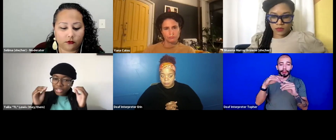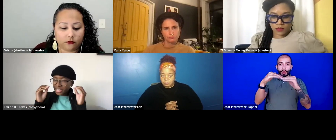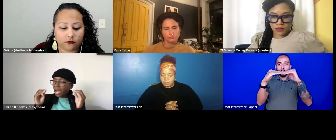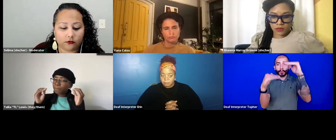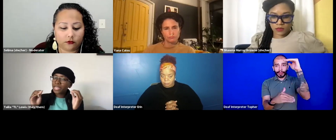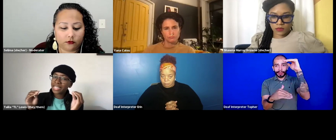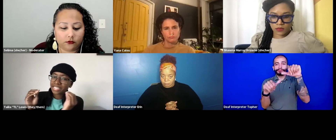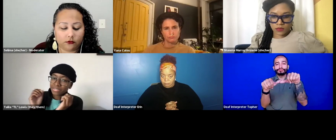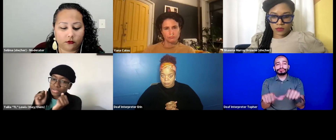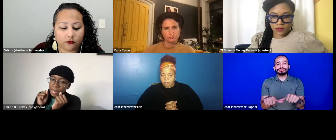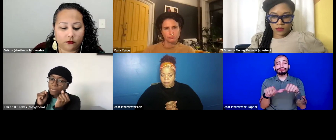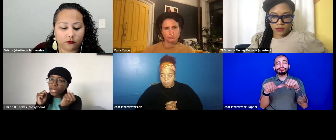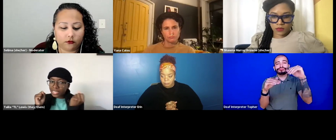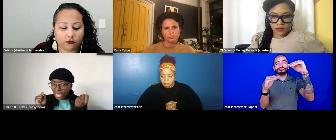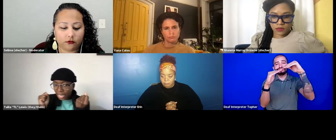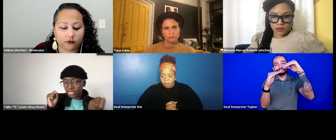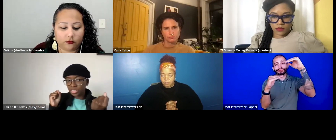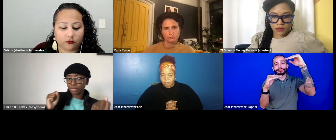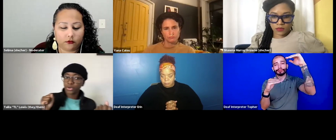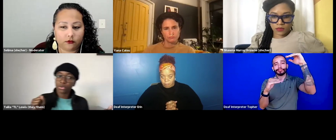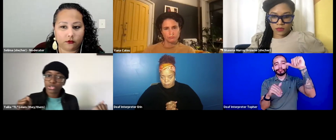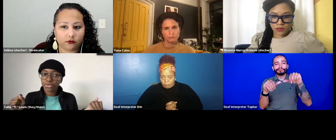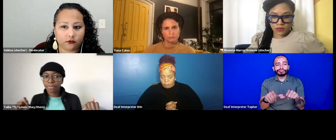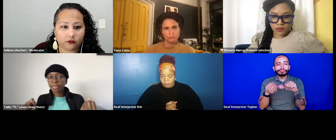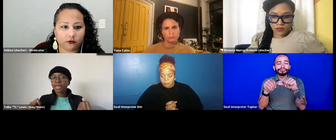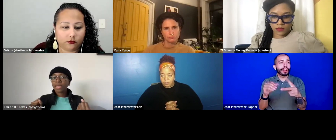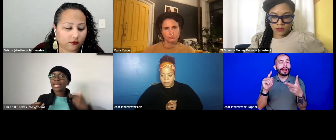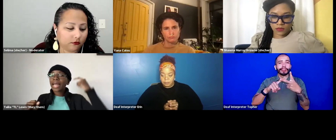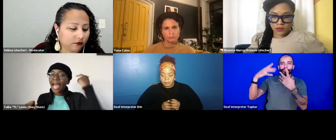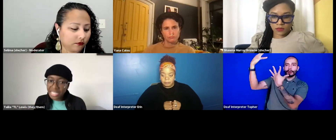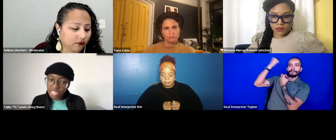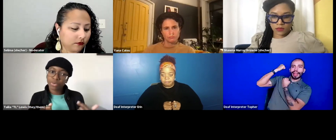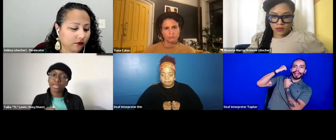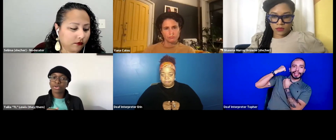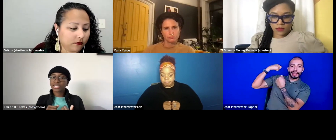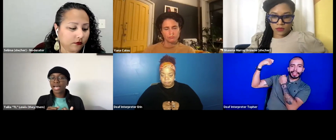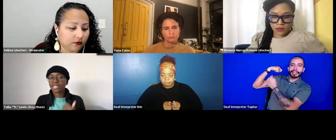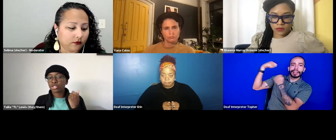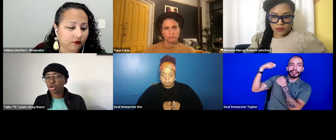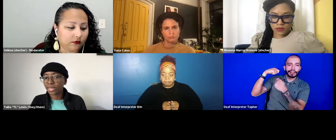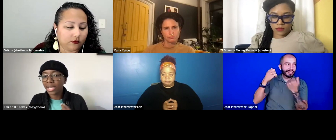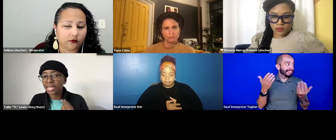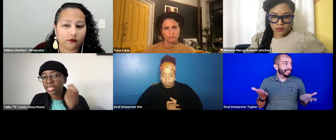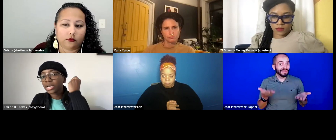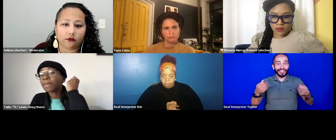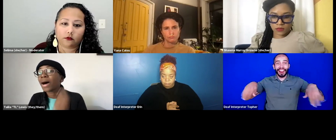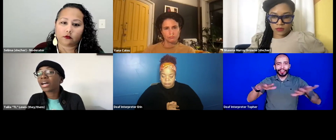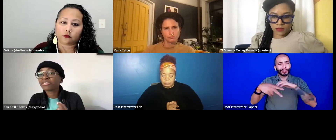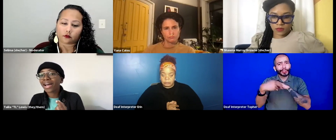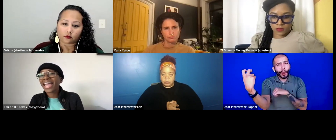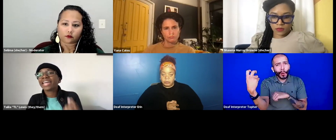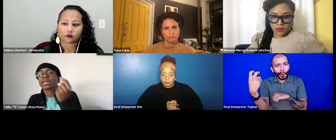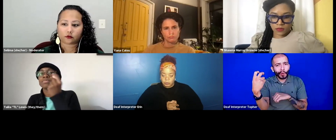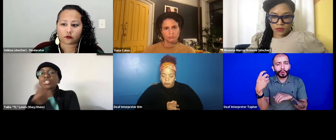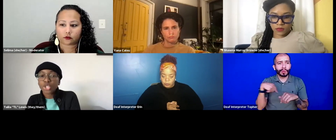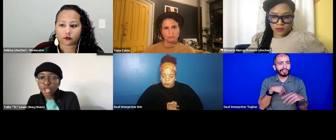requires a very comprehensive, nimble, and timeless approach. It has to prioritize, normalize,